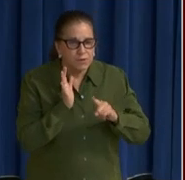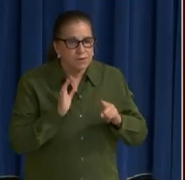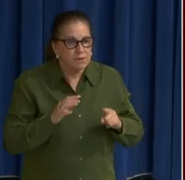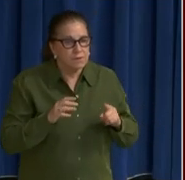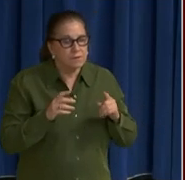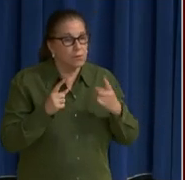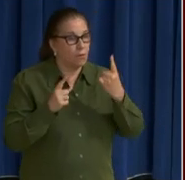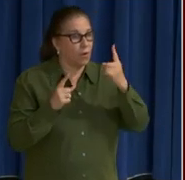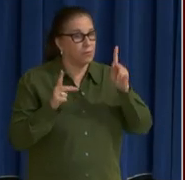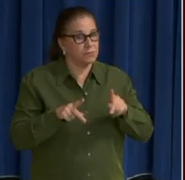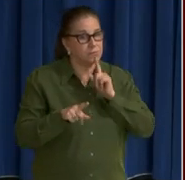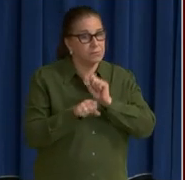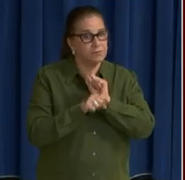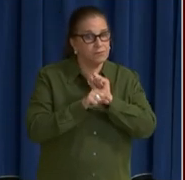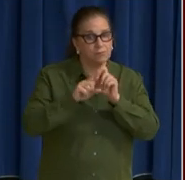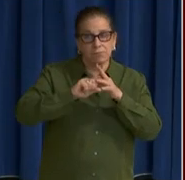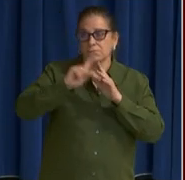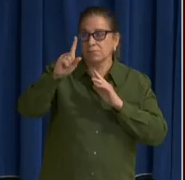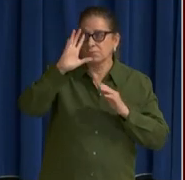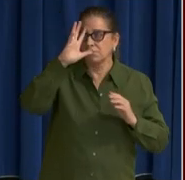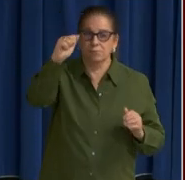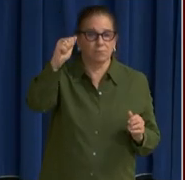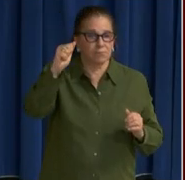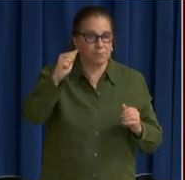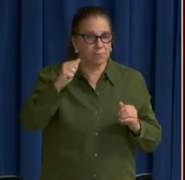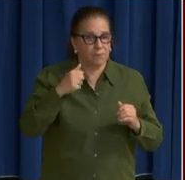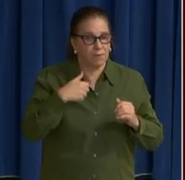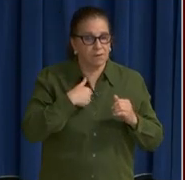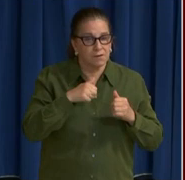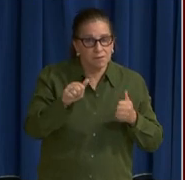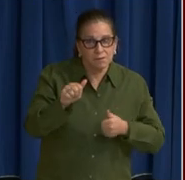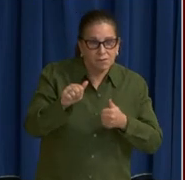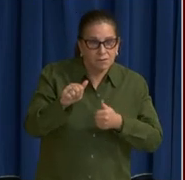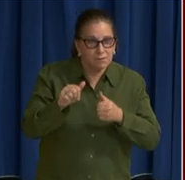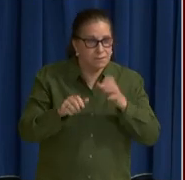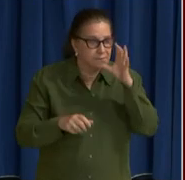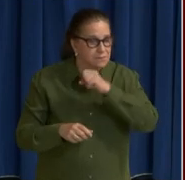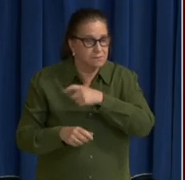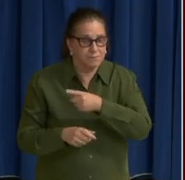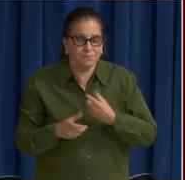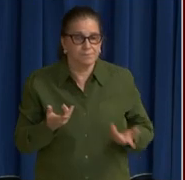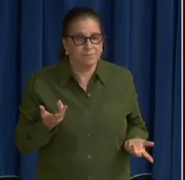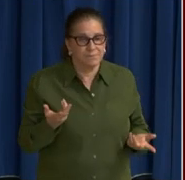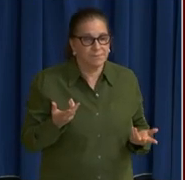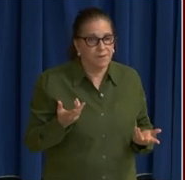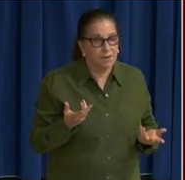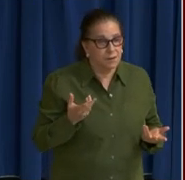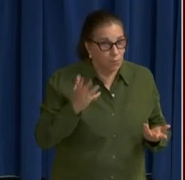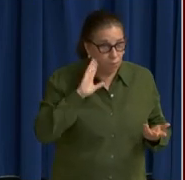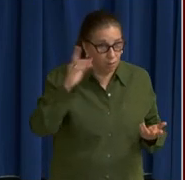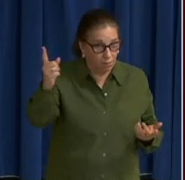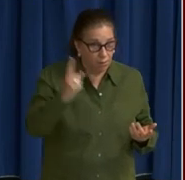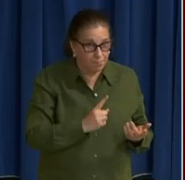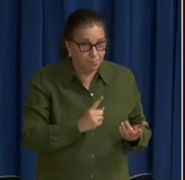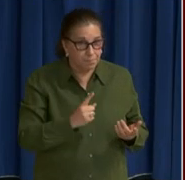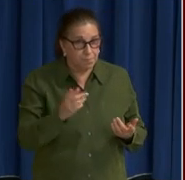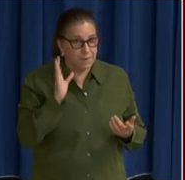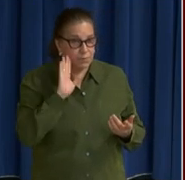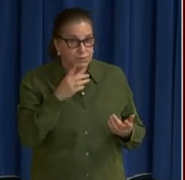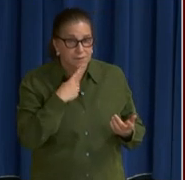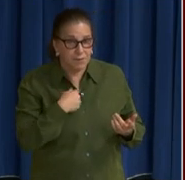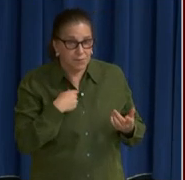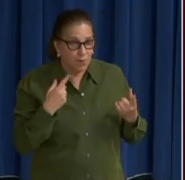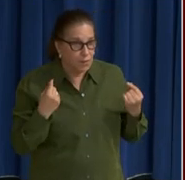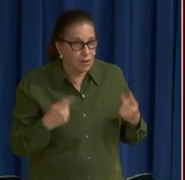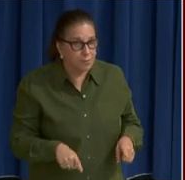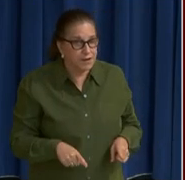valuable information, and we hope that they do. There's a potential for privately owned video in the area. We don't have any forensic information at